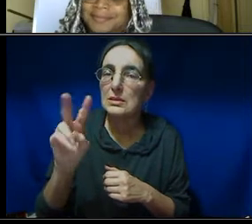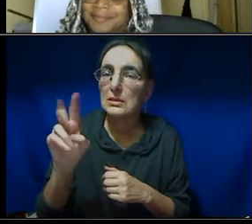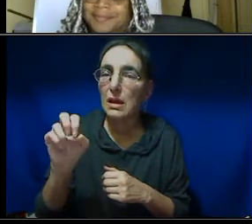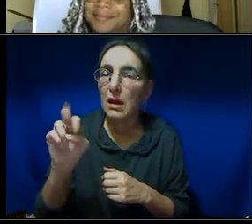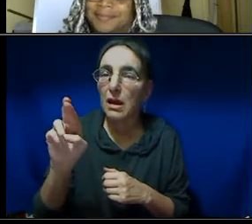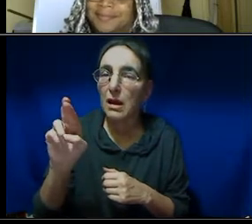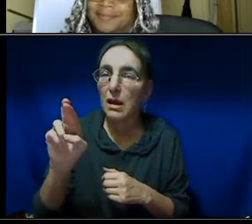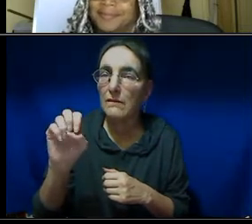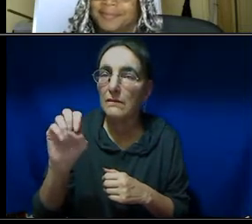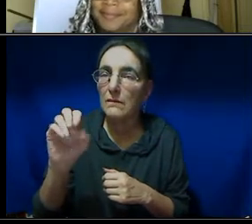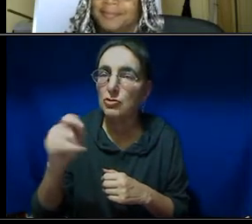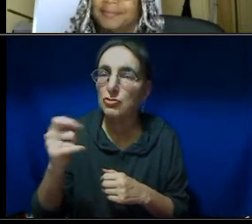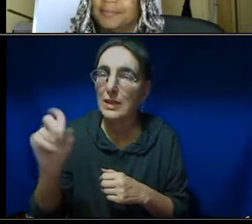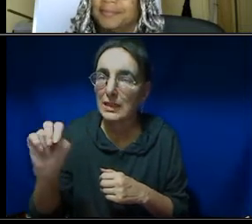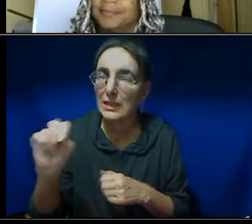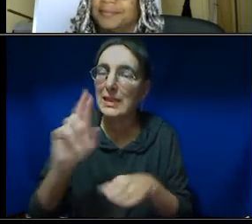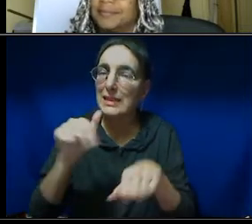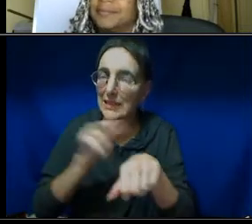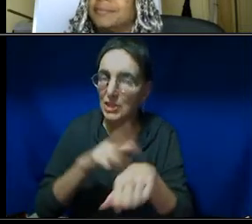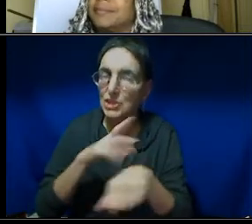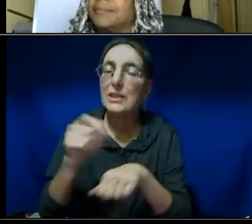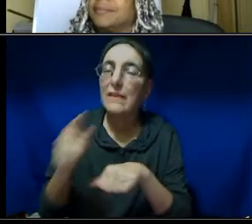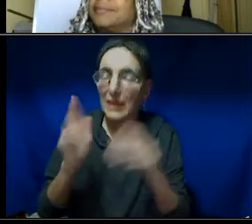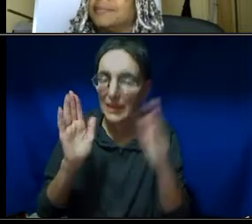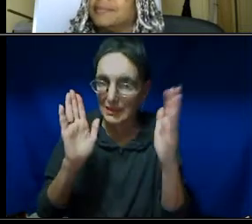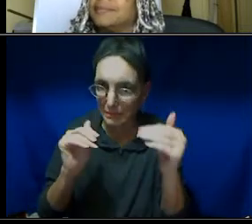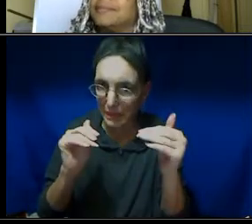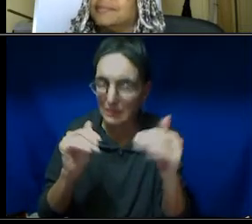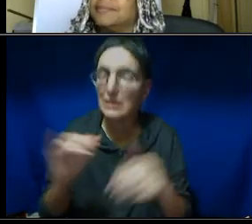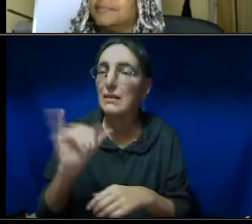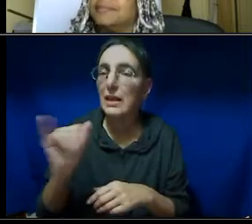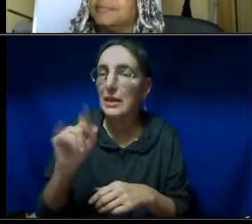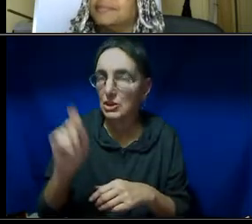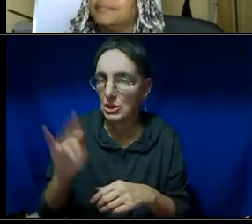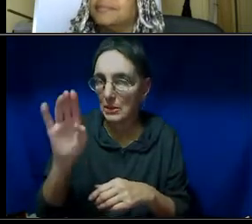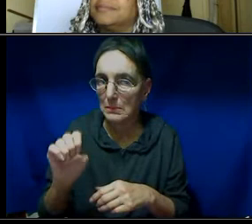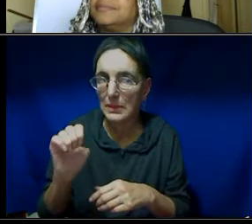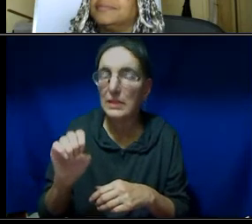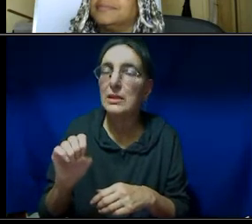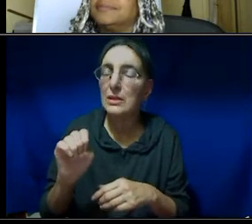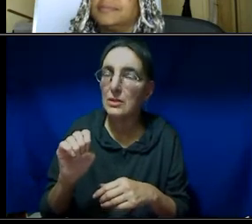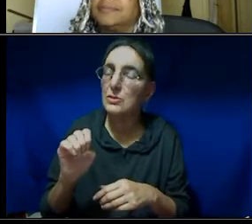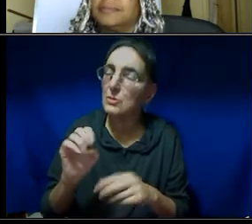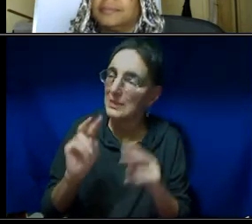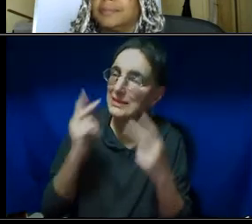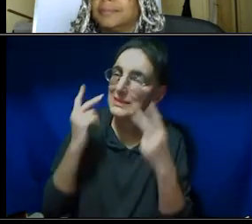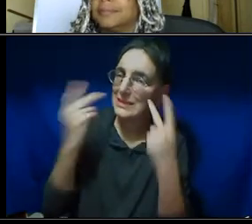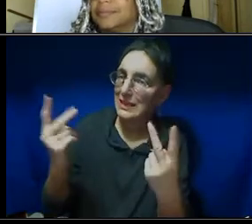expect, as it should be, to be treated as sovereign nations.